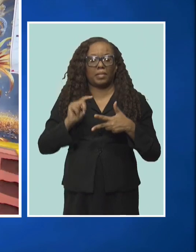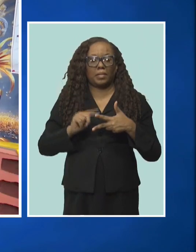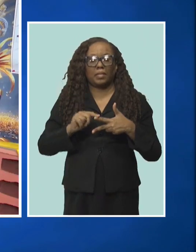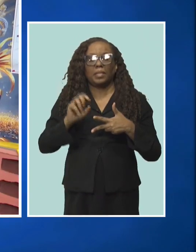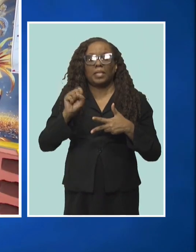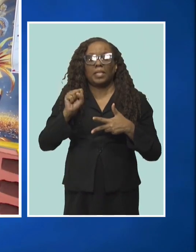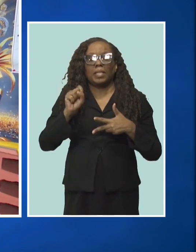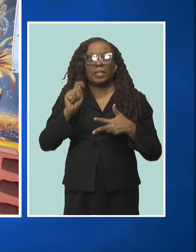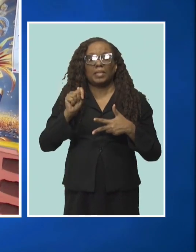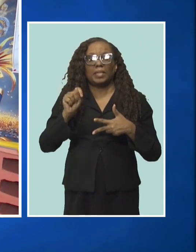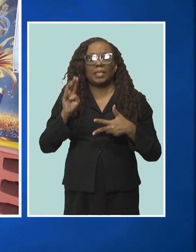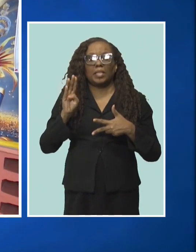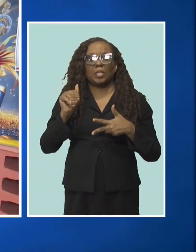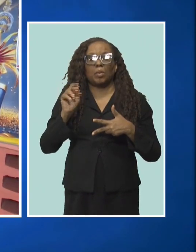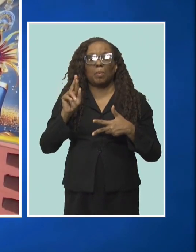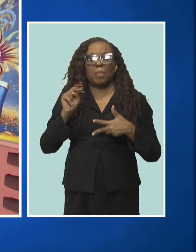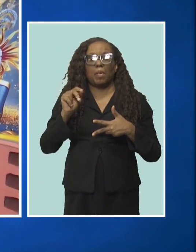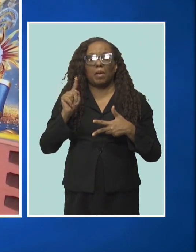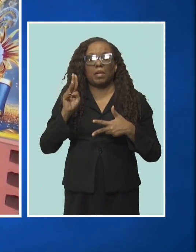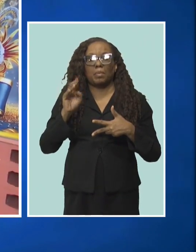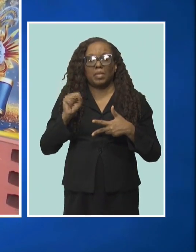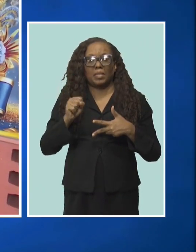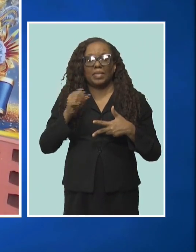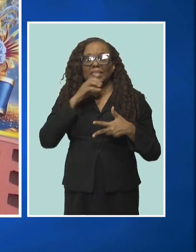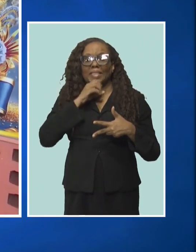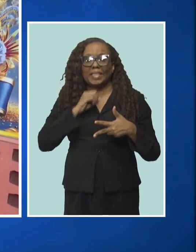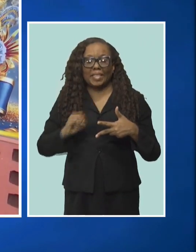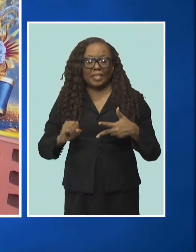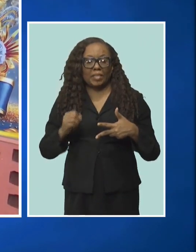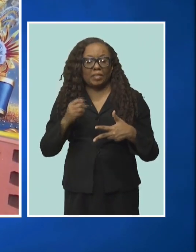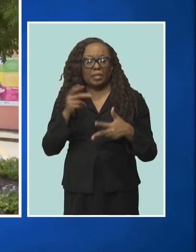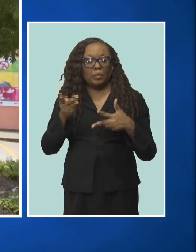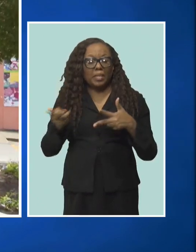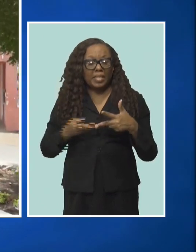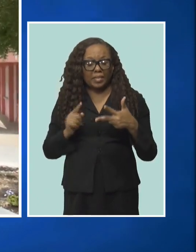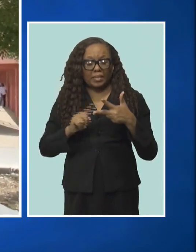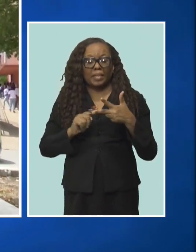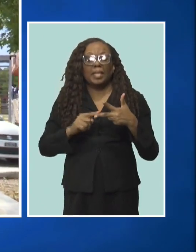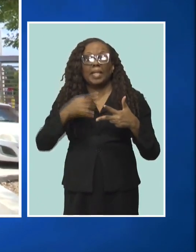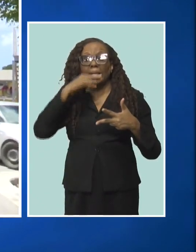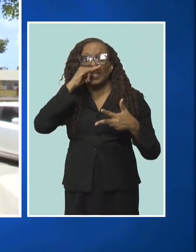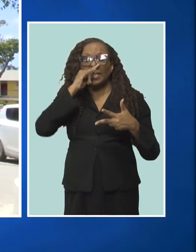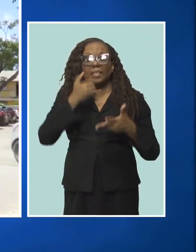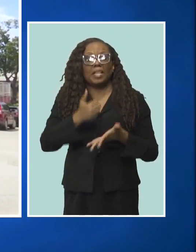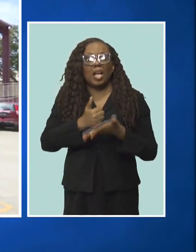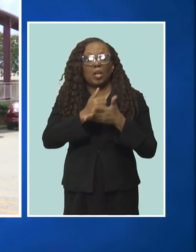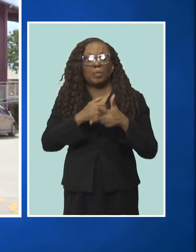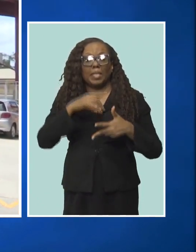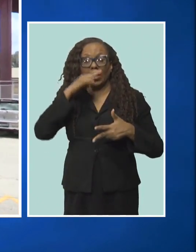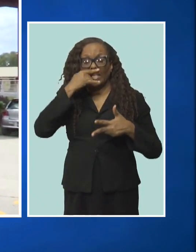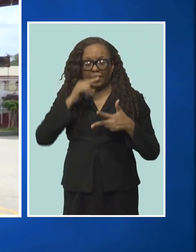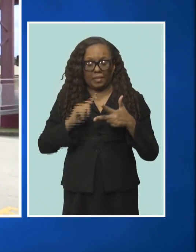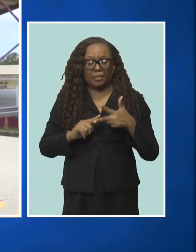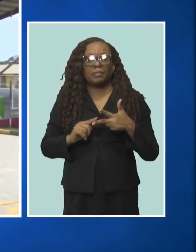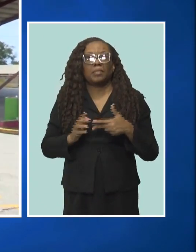Senior Citizens Daycare Center, and Kids Helping Kids. All three charities express their gratitude for the school's